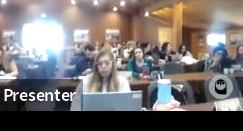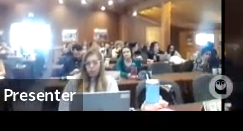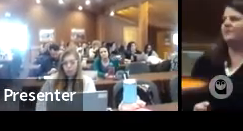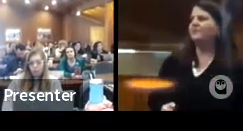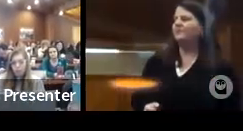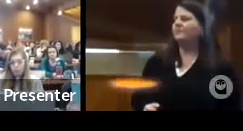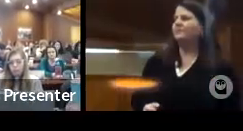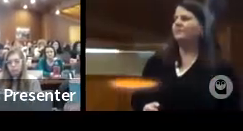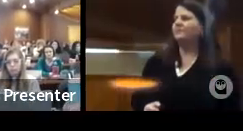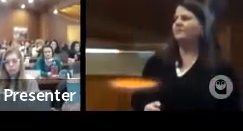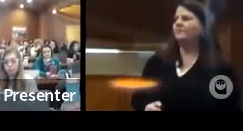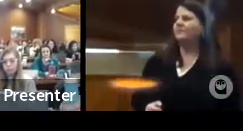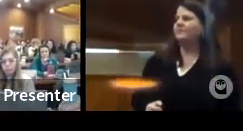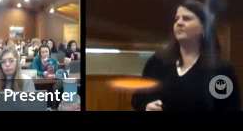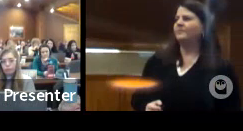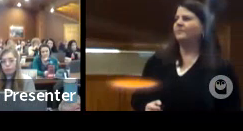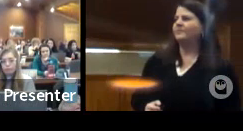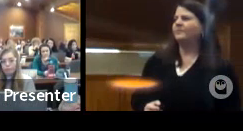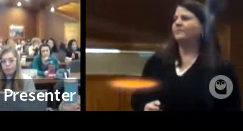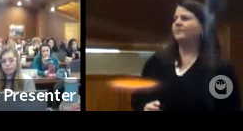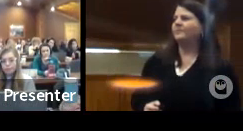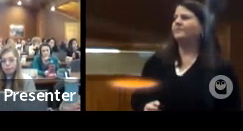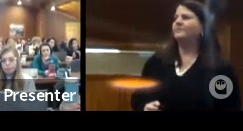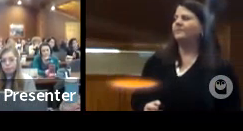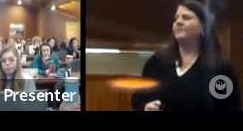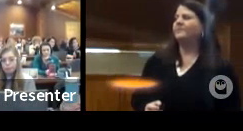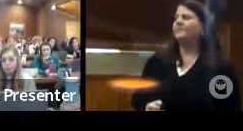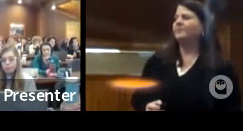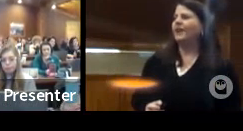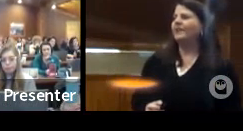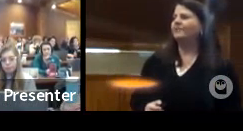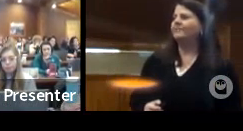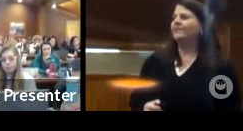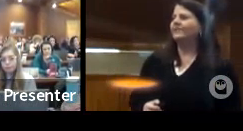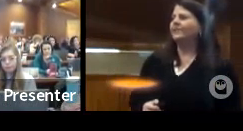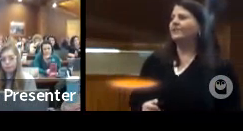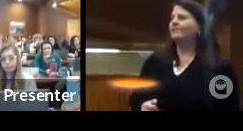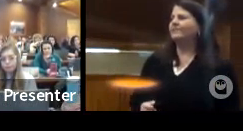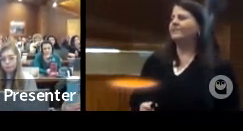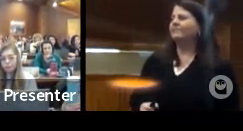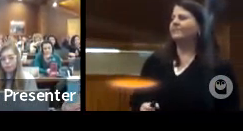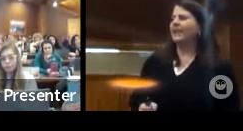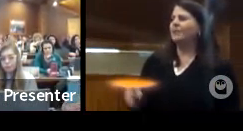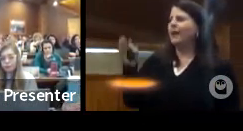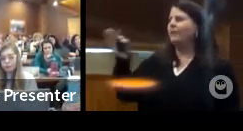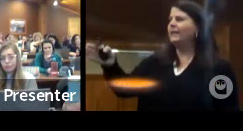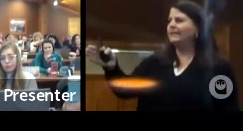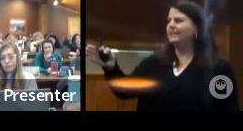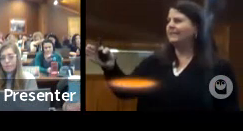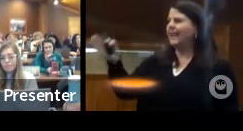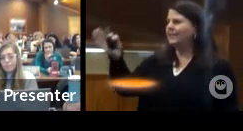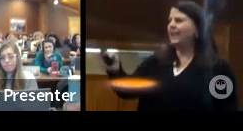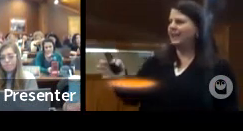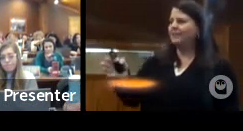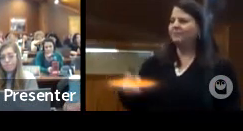feel like. Right. He can not be asked any questions, but. Right. Just tell them how it